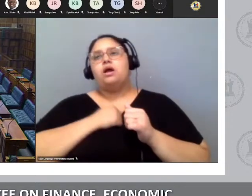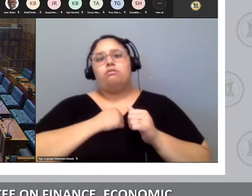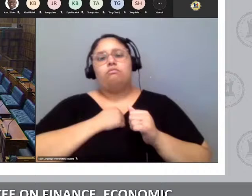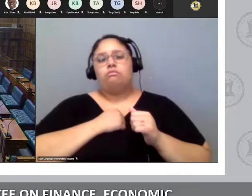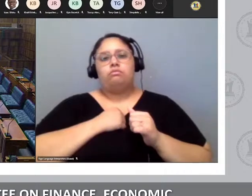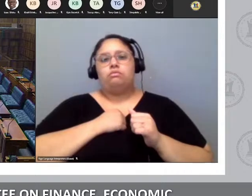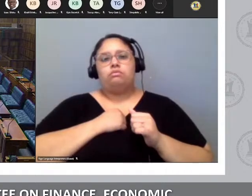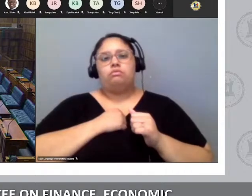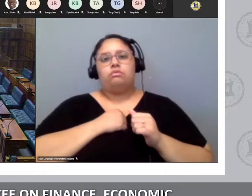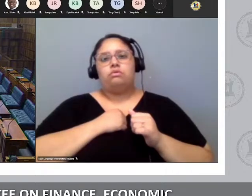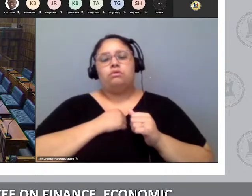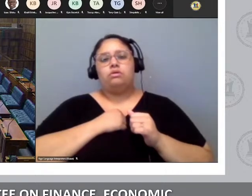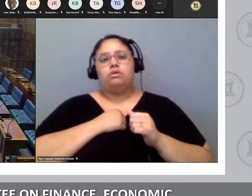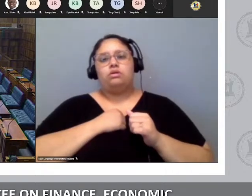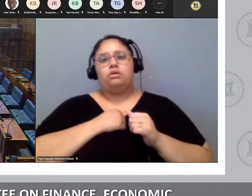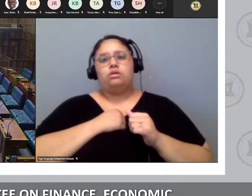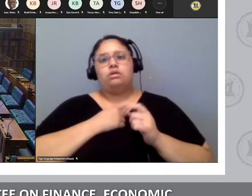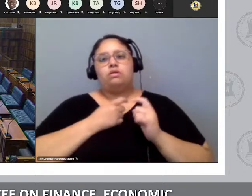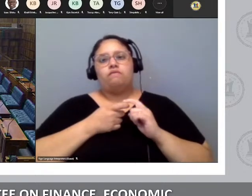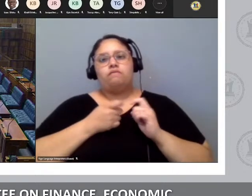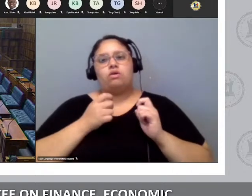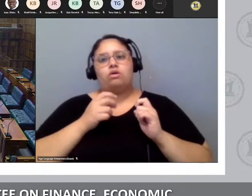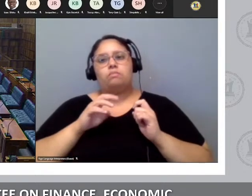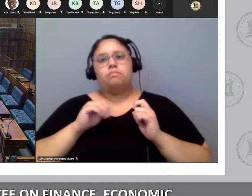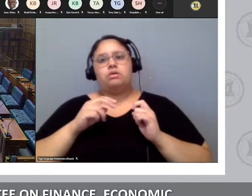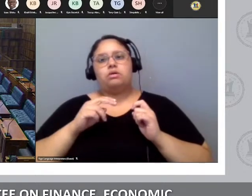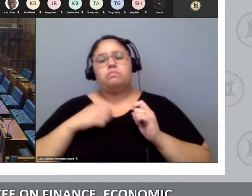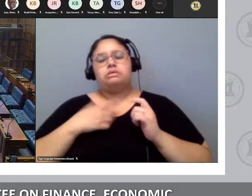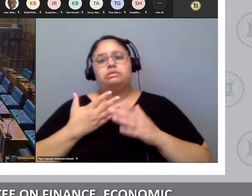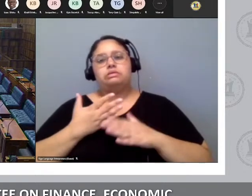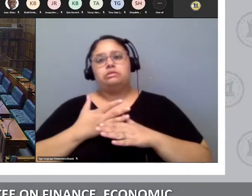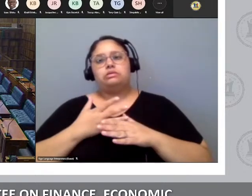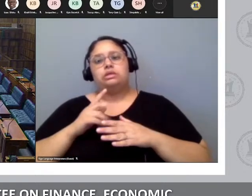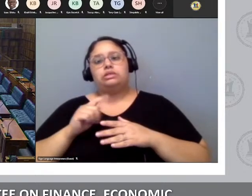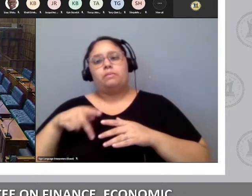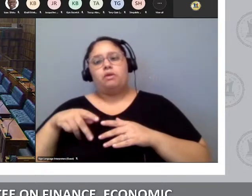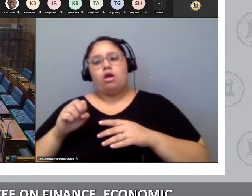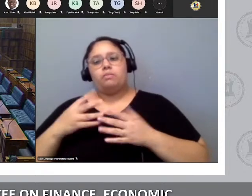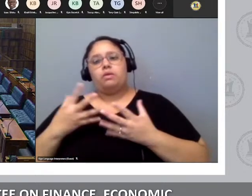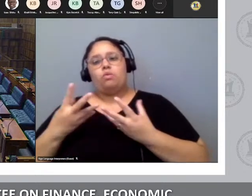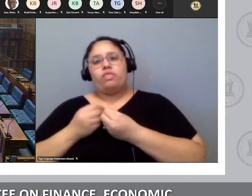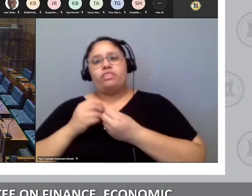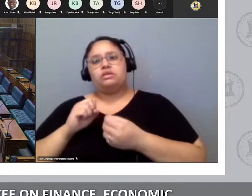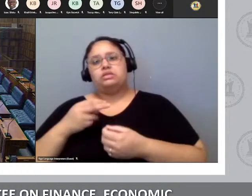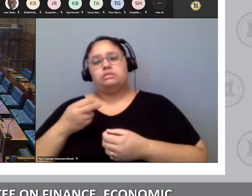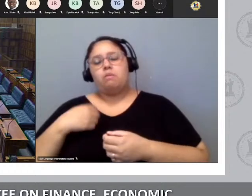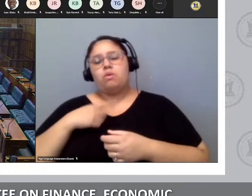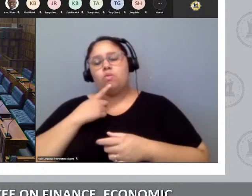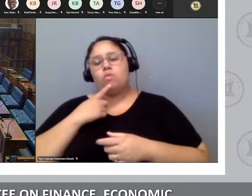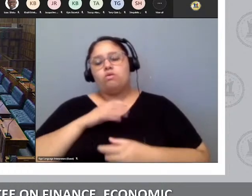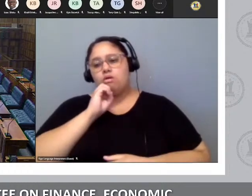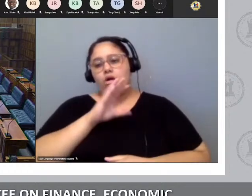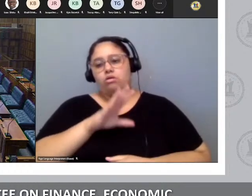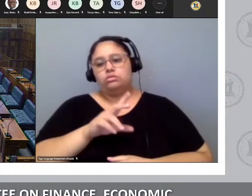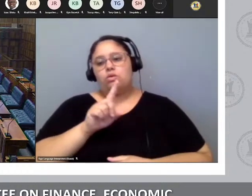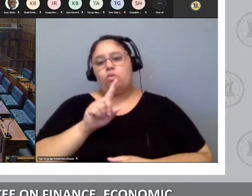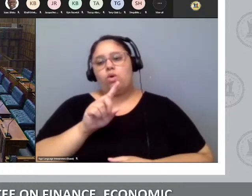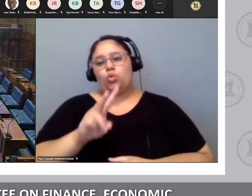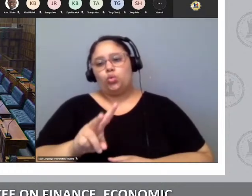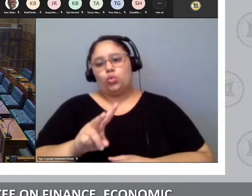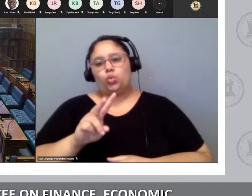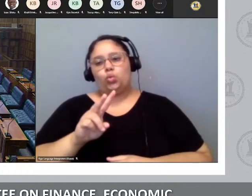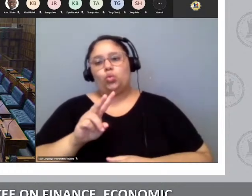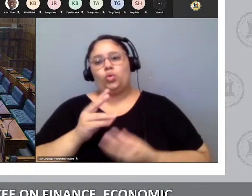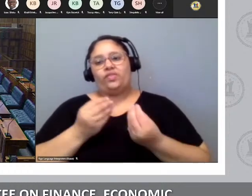of corridor um I'm sitting with um so I just wanted to respond to one or two of the elements that were